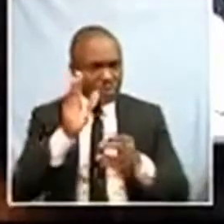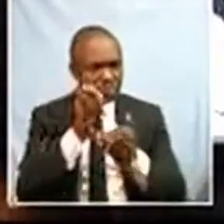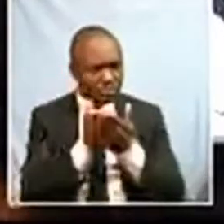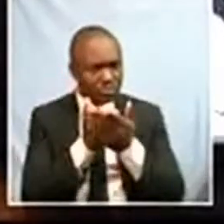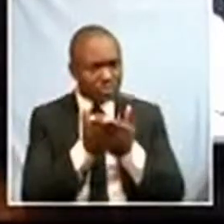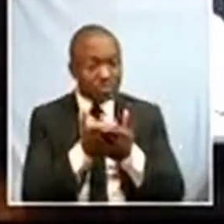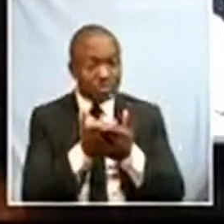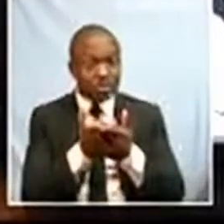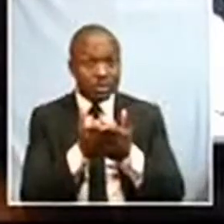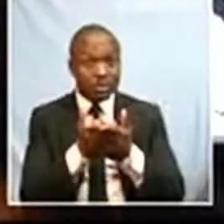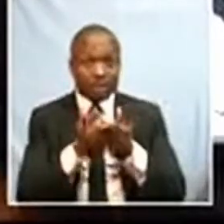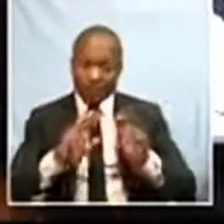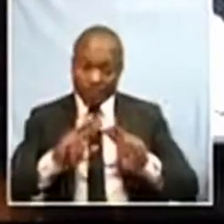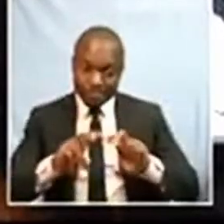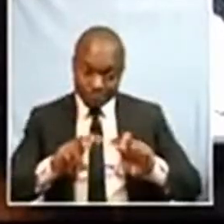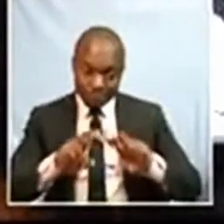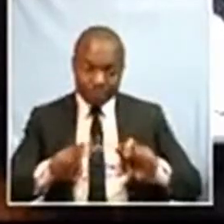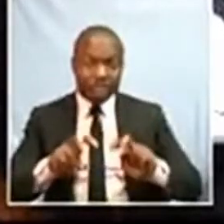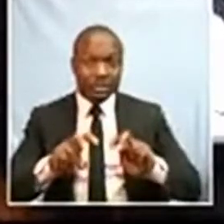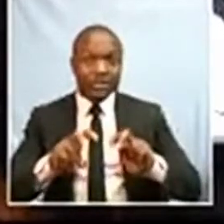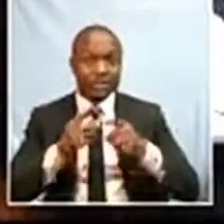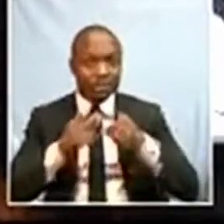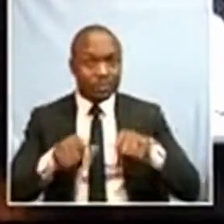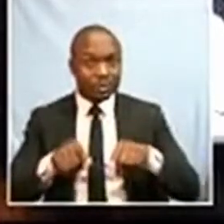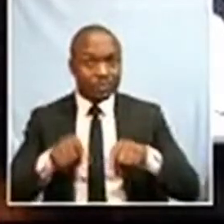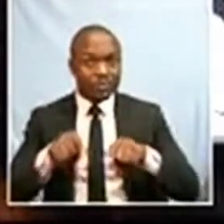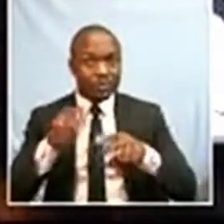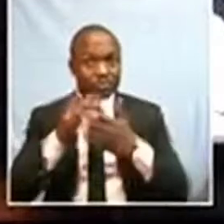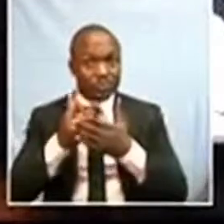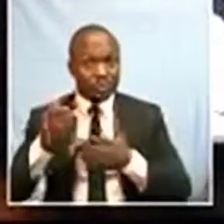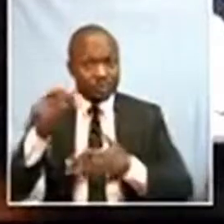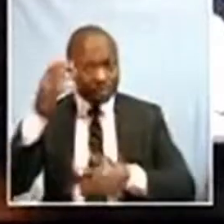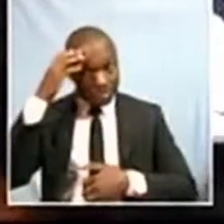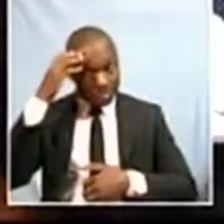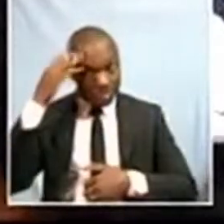due diligence was done by the procurement officer?